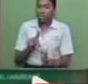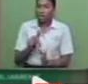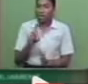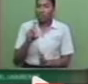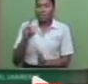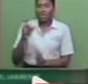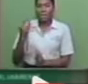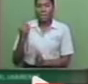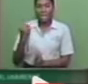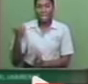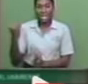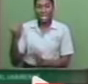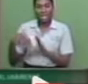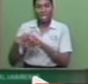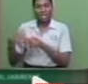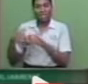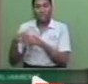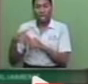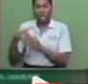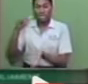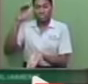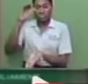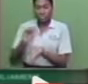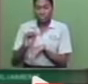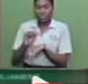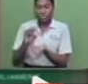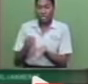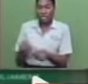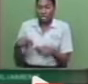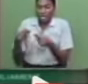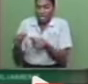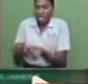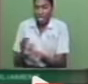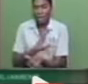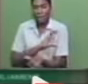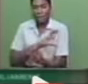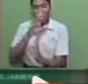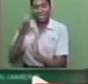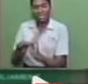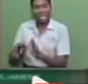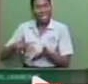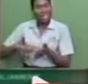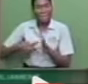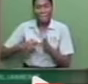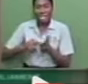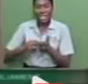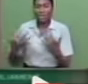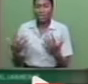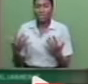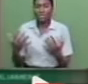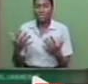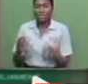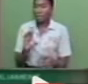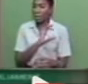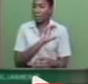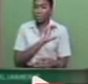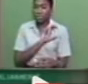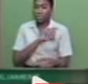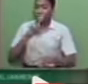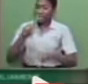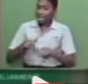allocation, and now a reduction. What this means is that the TTPS was unable to pay contractors and